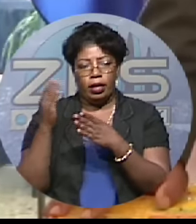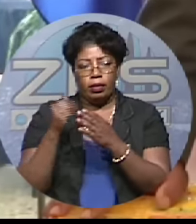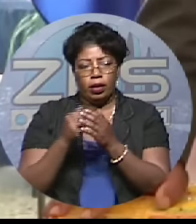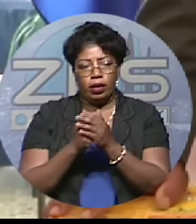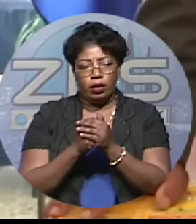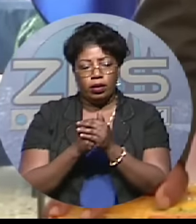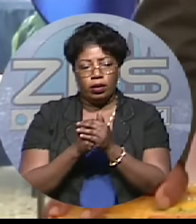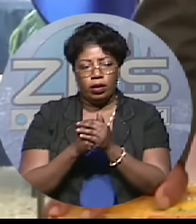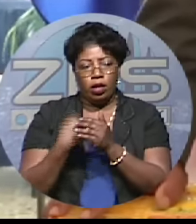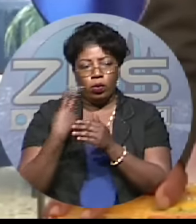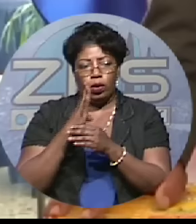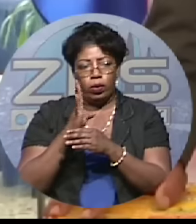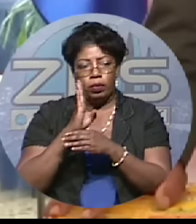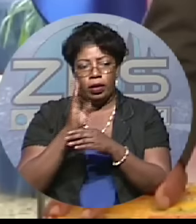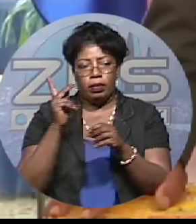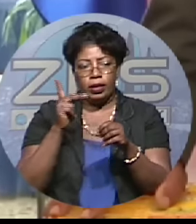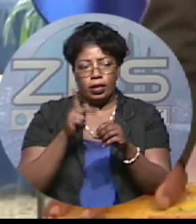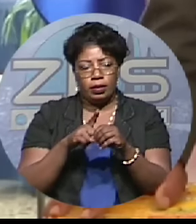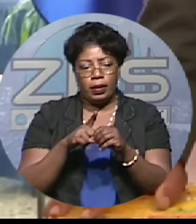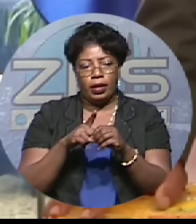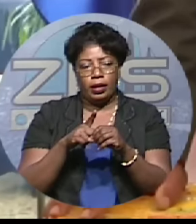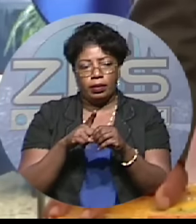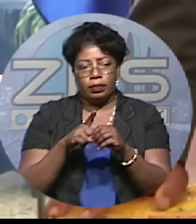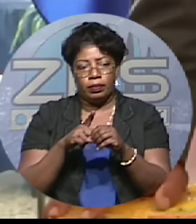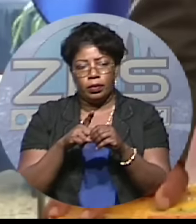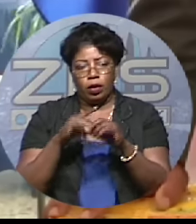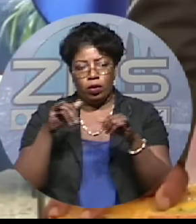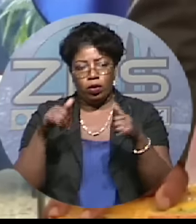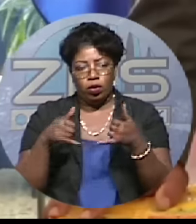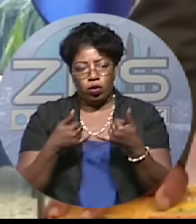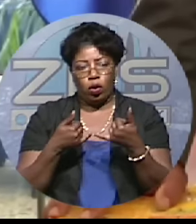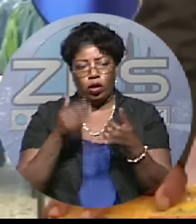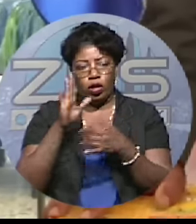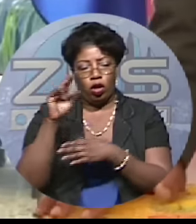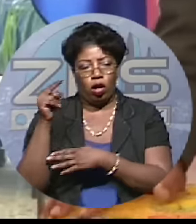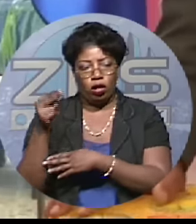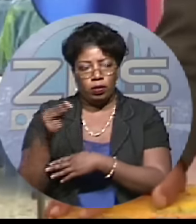merely participants in the meeting, and we will be able to enjoy your hospitality.